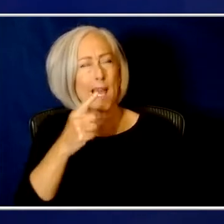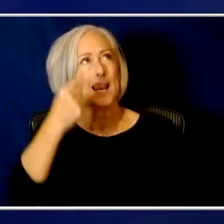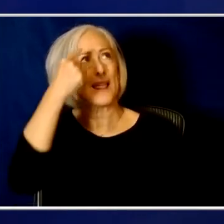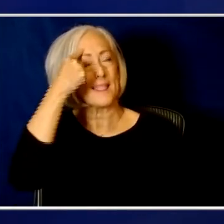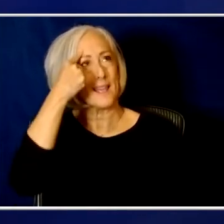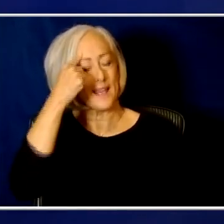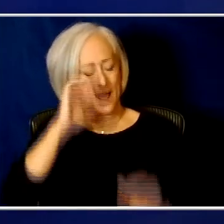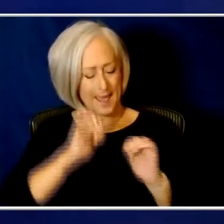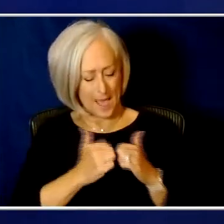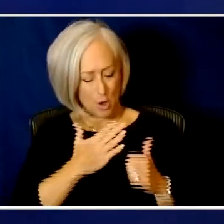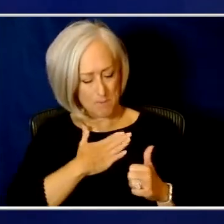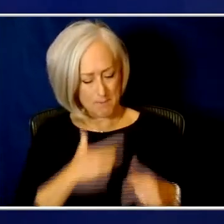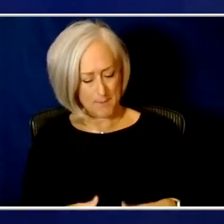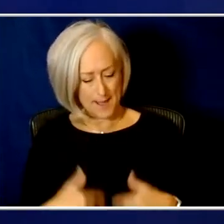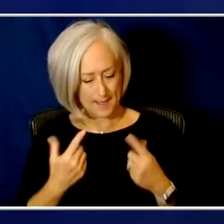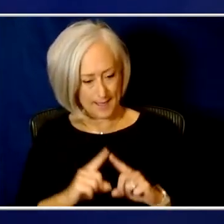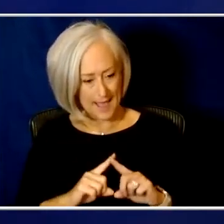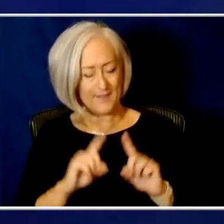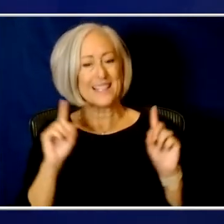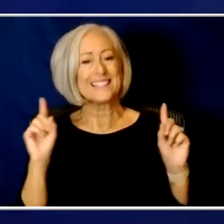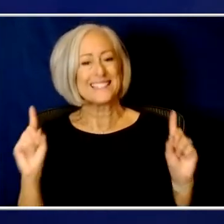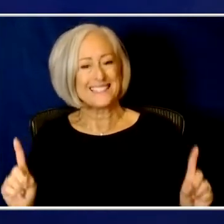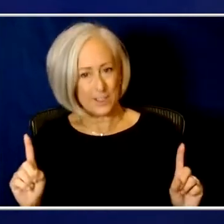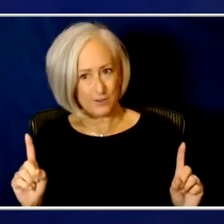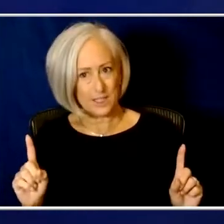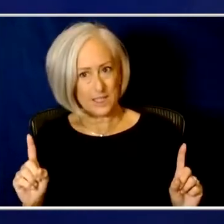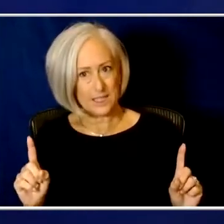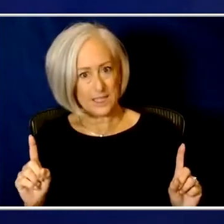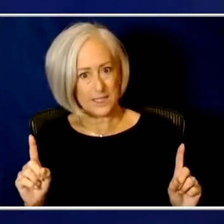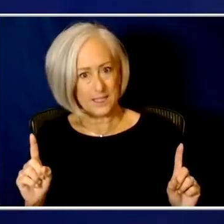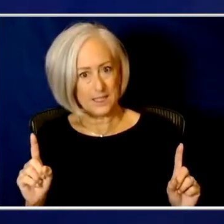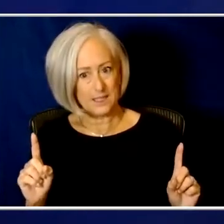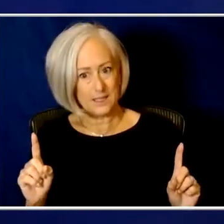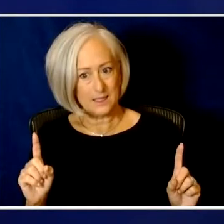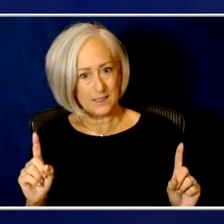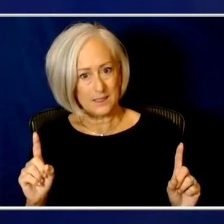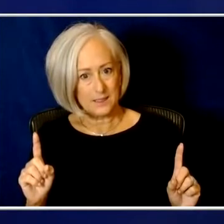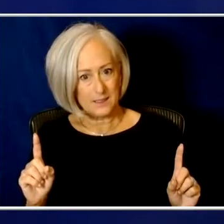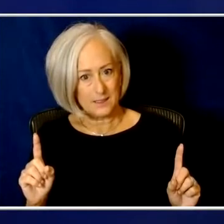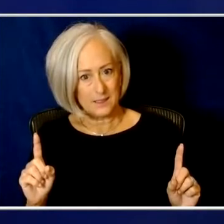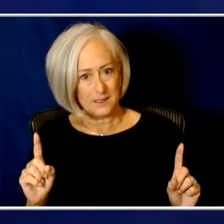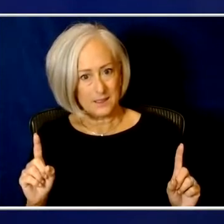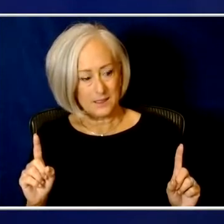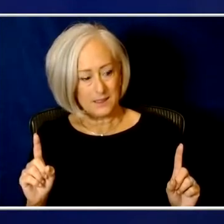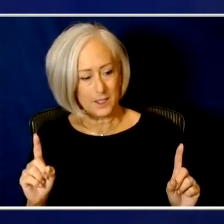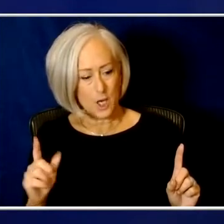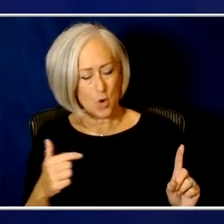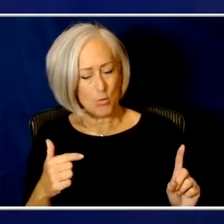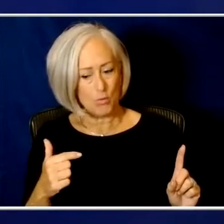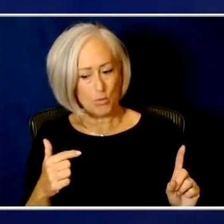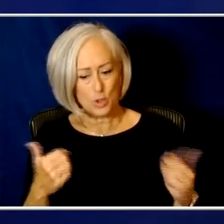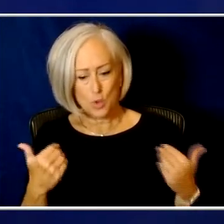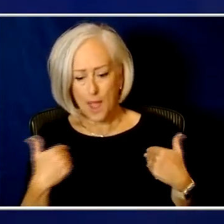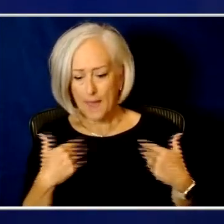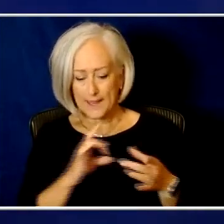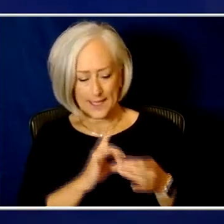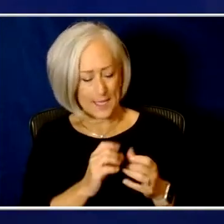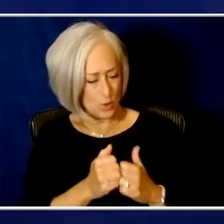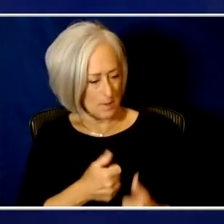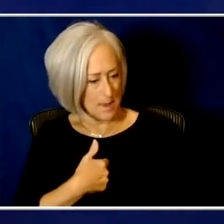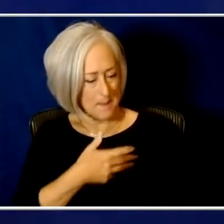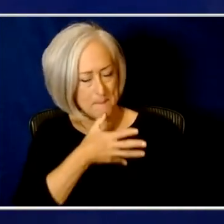others. We've made a lot of progress with breast cancer. We can see that right now, if it's early detected,